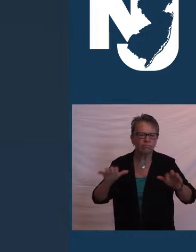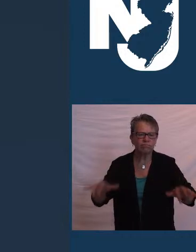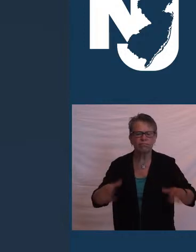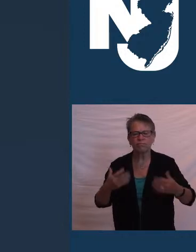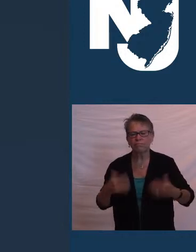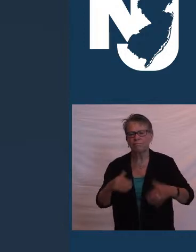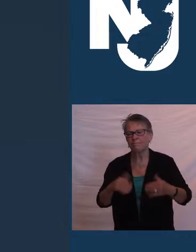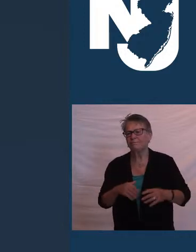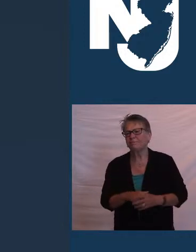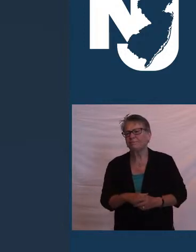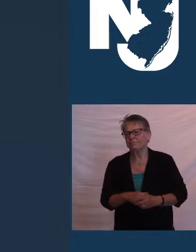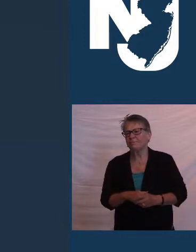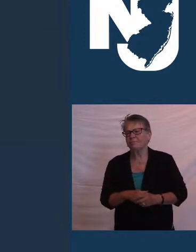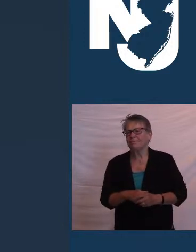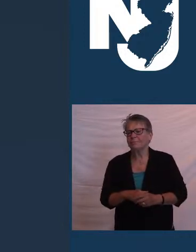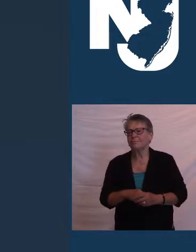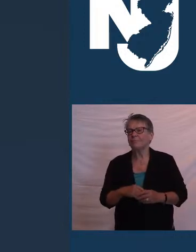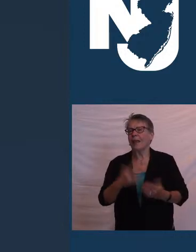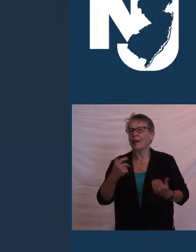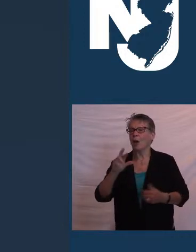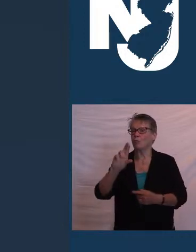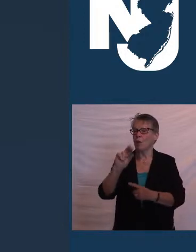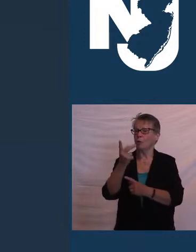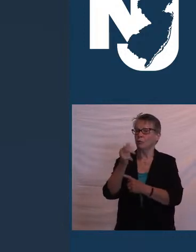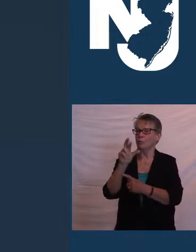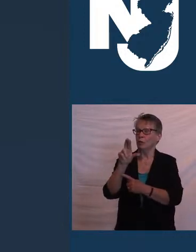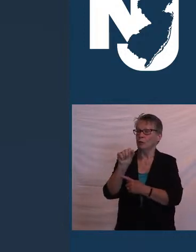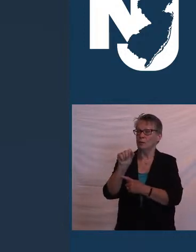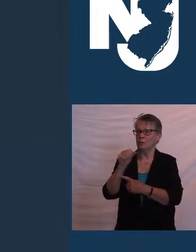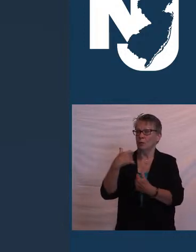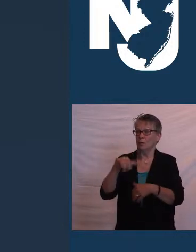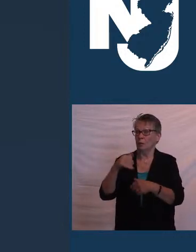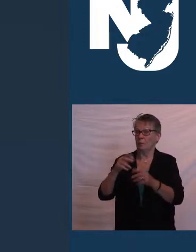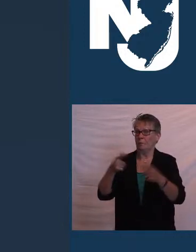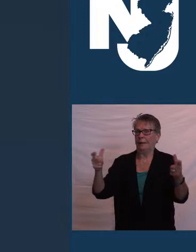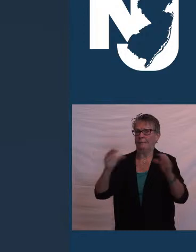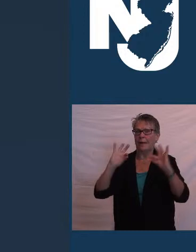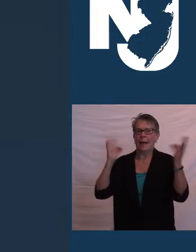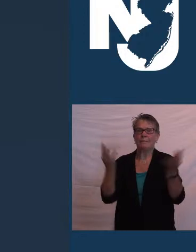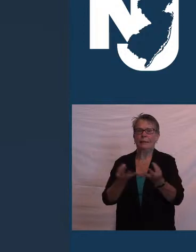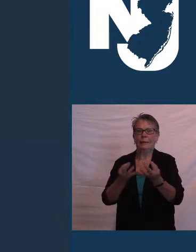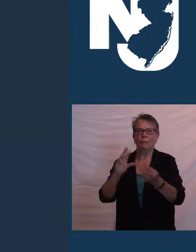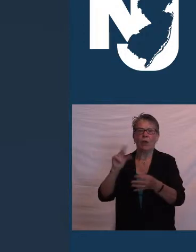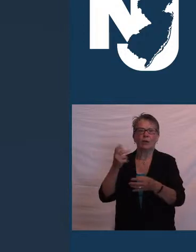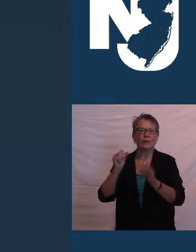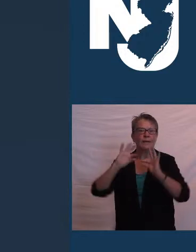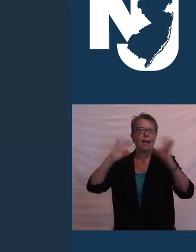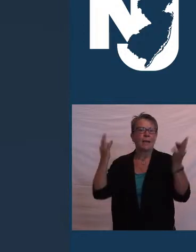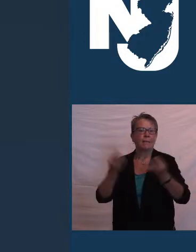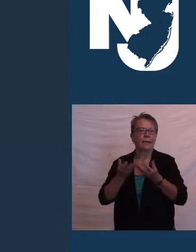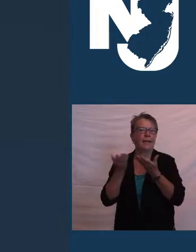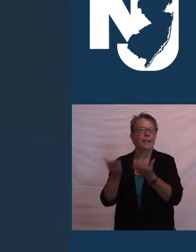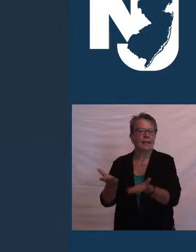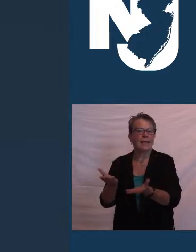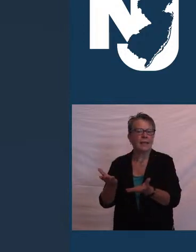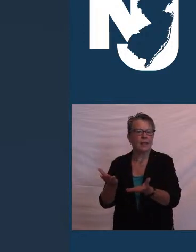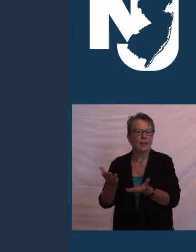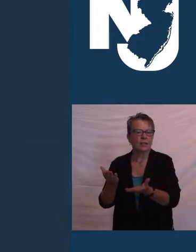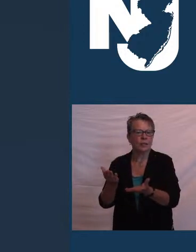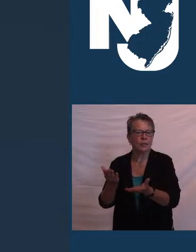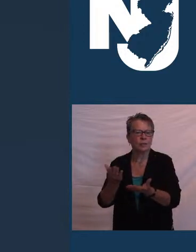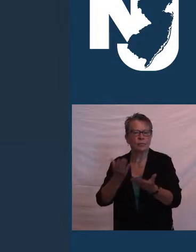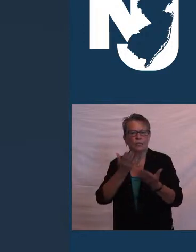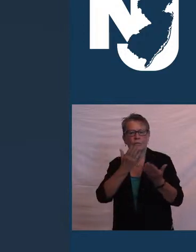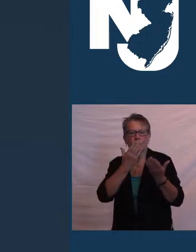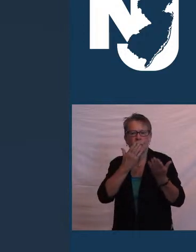grateful Rutgers University family. We thank Lisa for her years of service to our state's flagship public university,